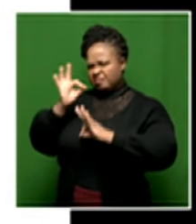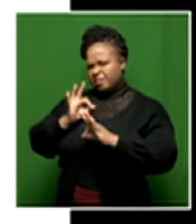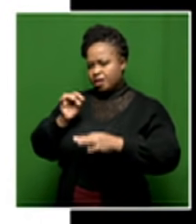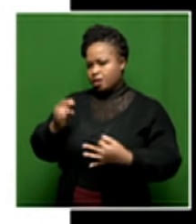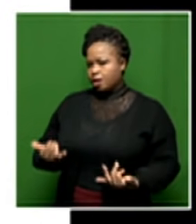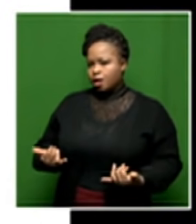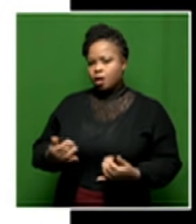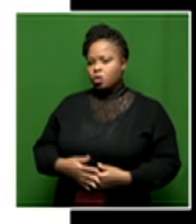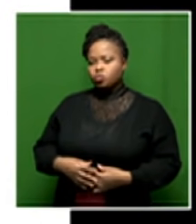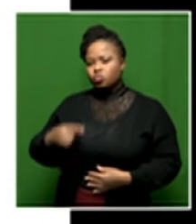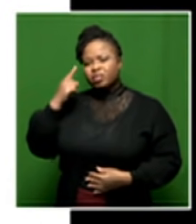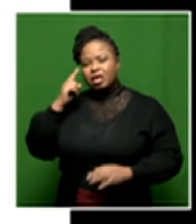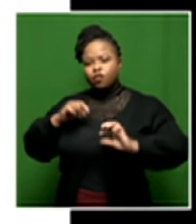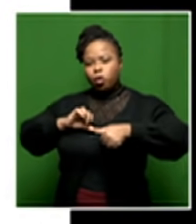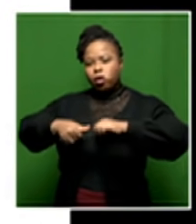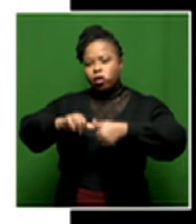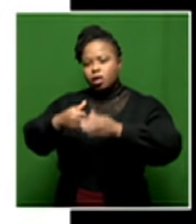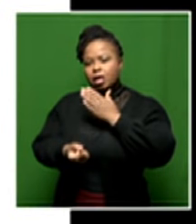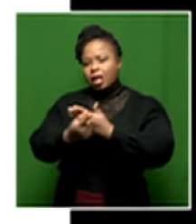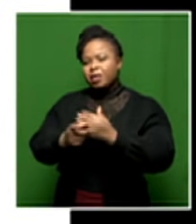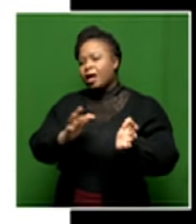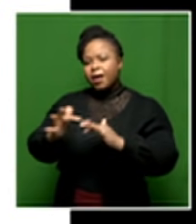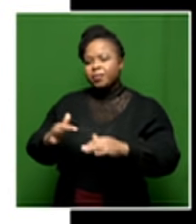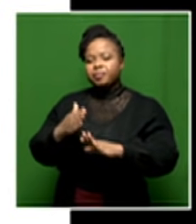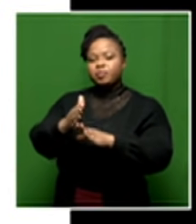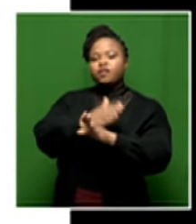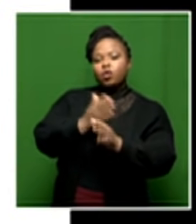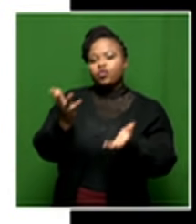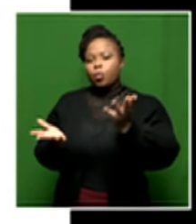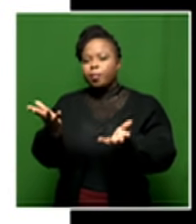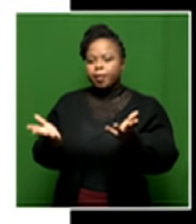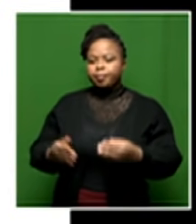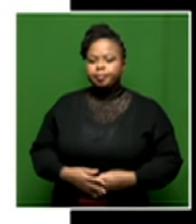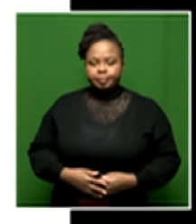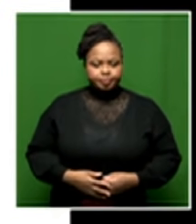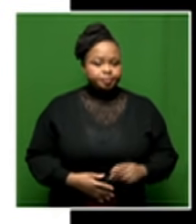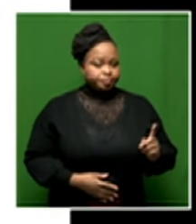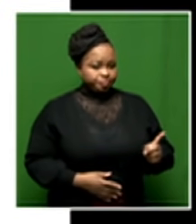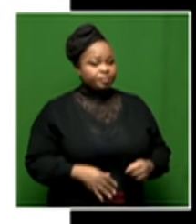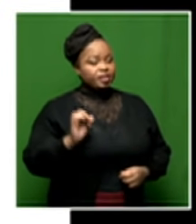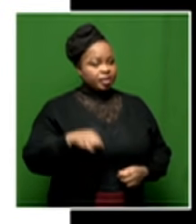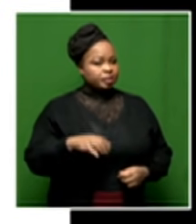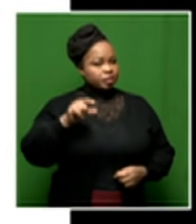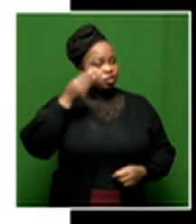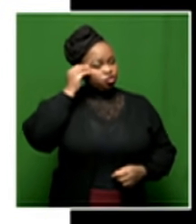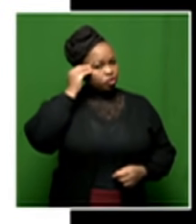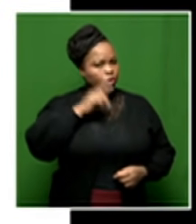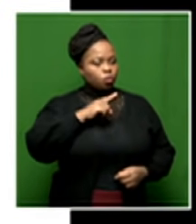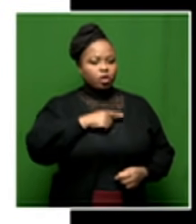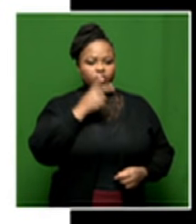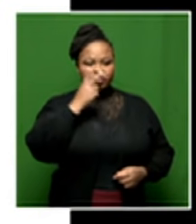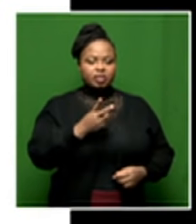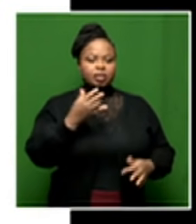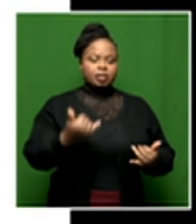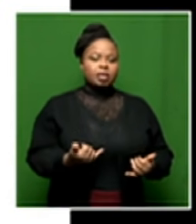of trends that we're seeing in this wave as opposed to the previous ones. Yes, it is very interesting to observe that it's more the